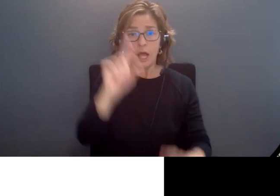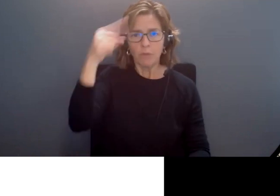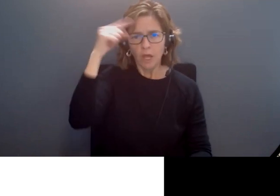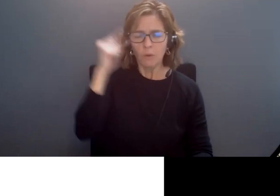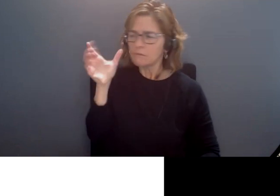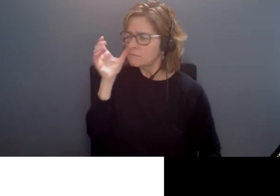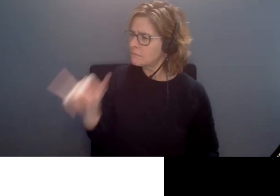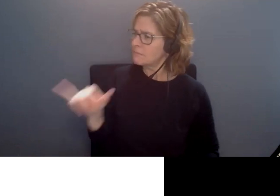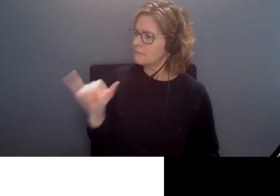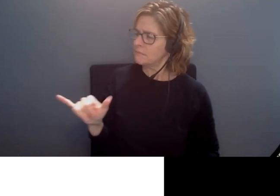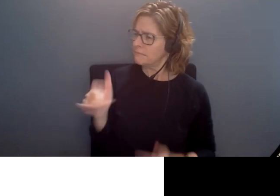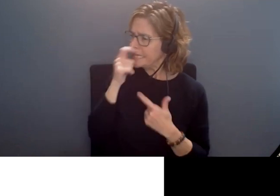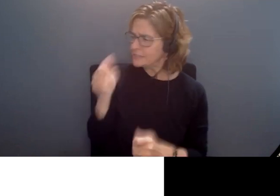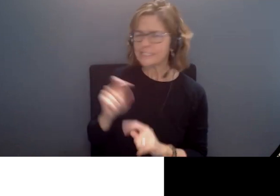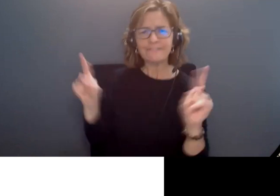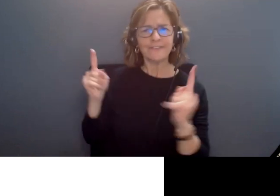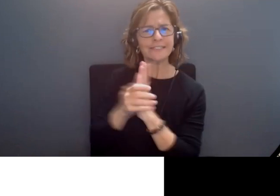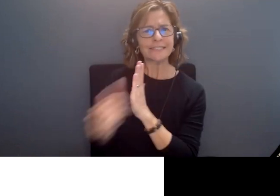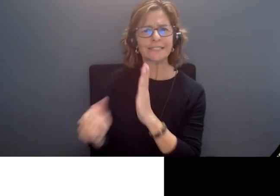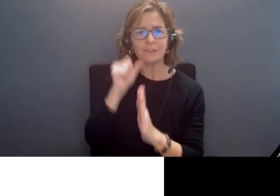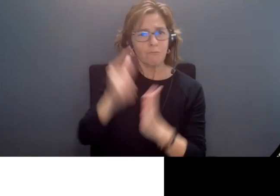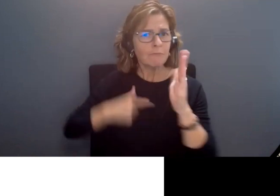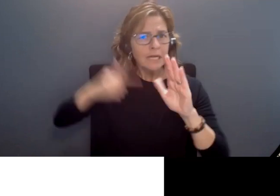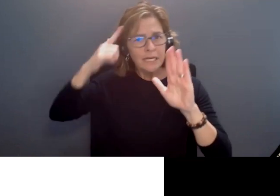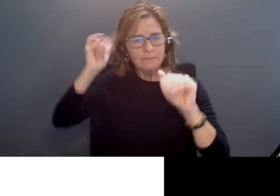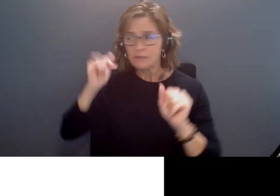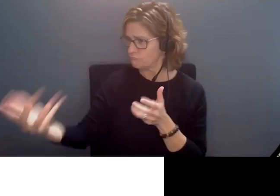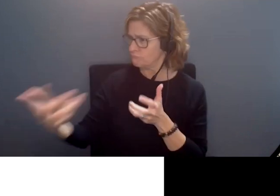their unique skills will complement the workplace.